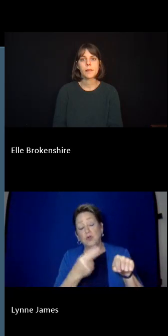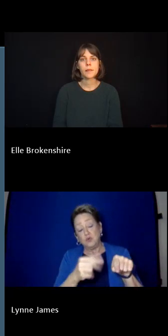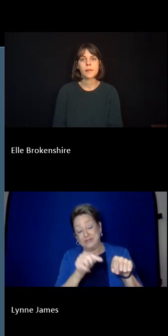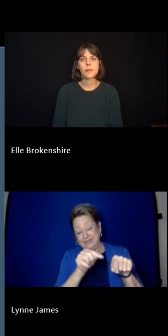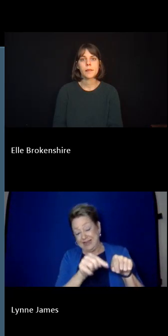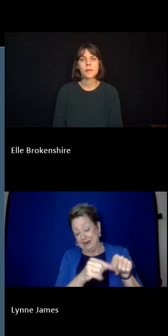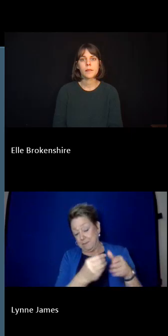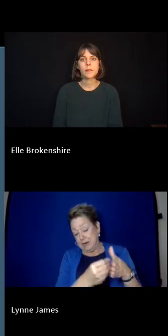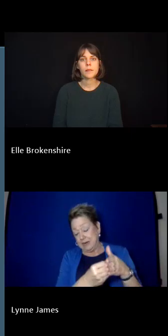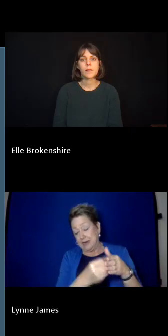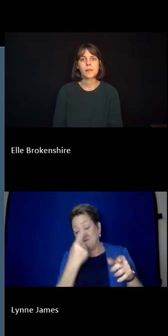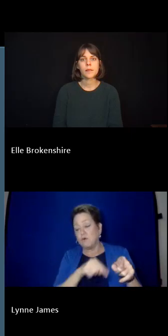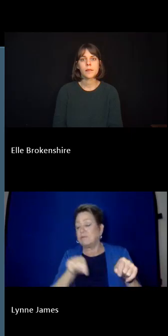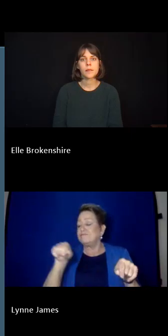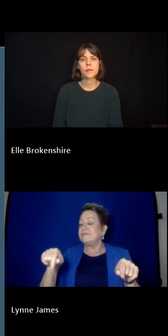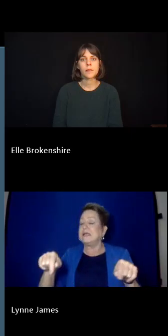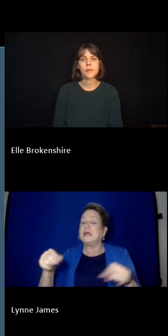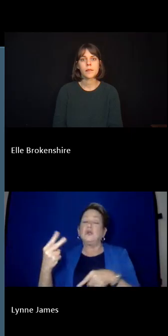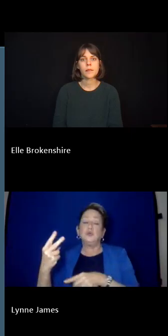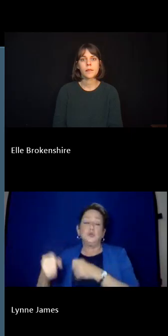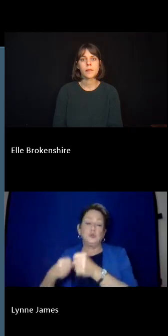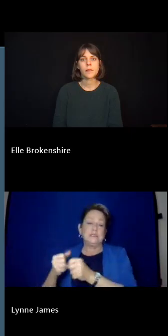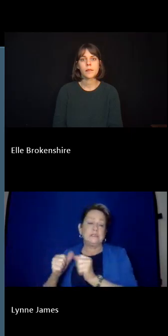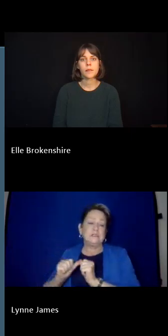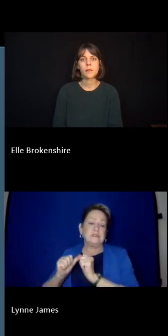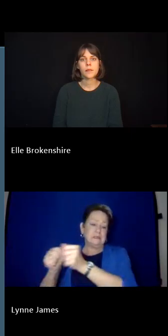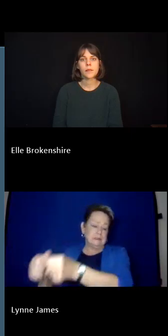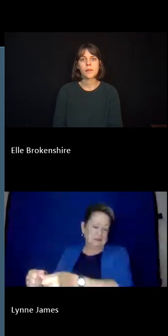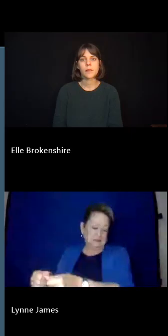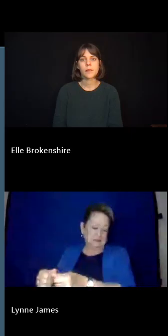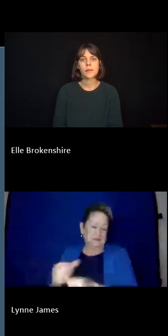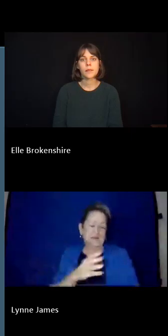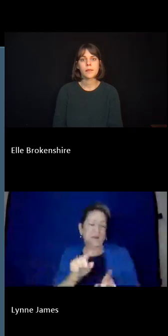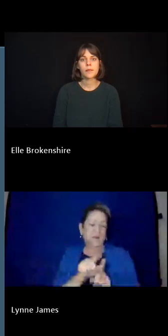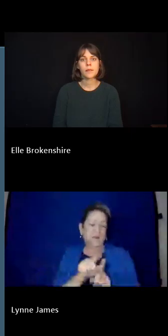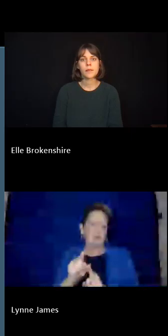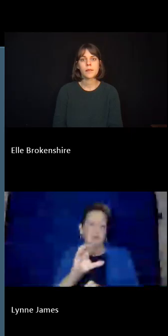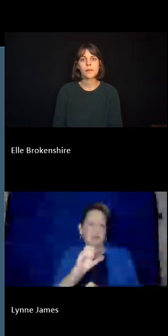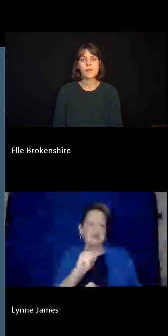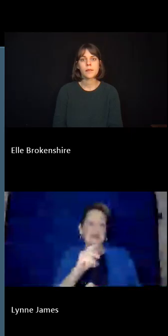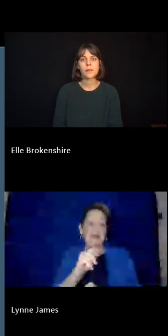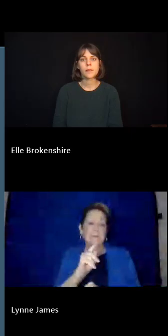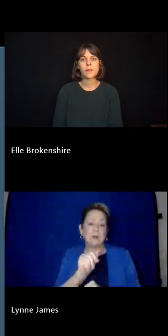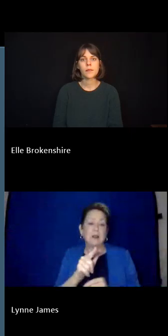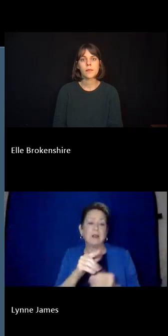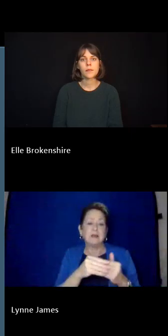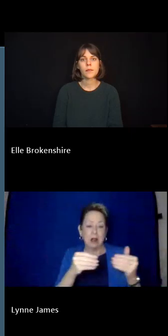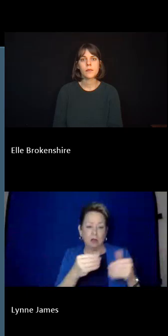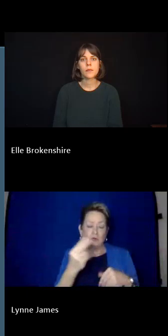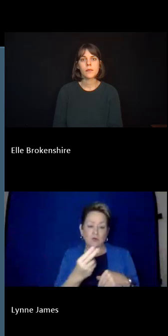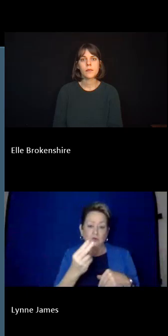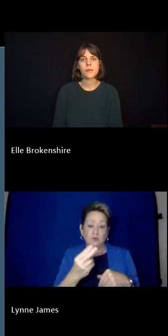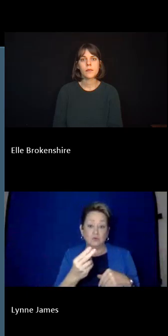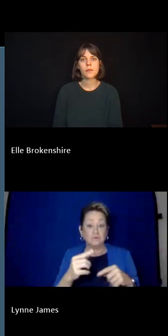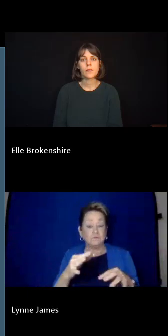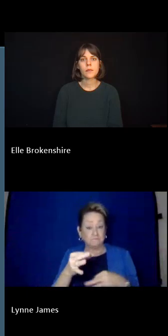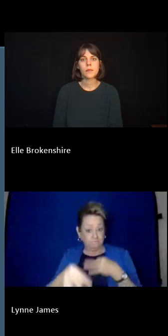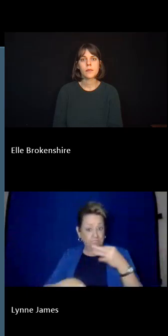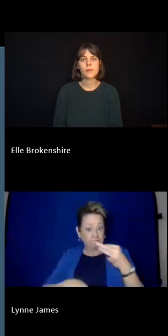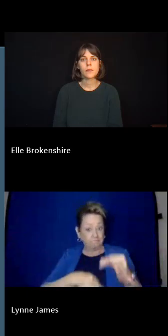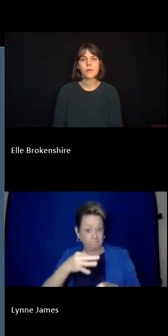these next 2 years, in addition to the capital dollars that we're able to use for operating. Some of the reasons that